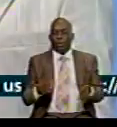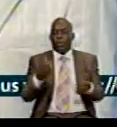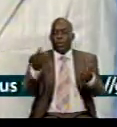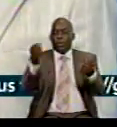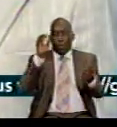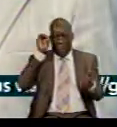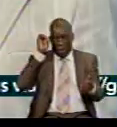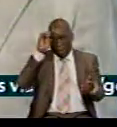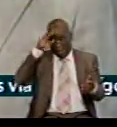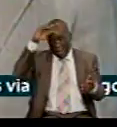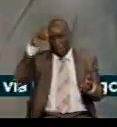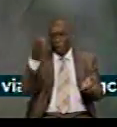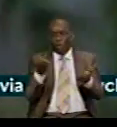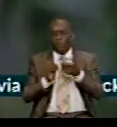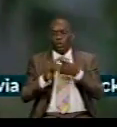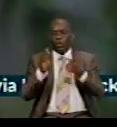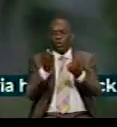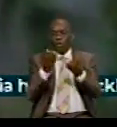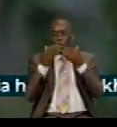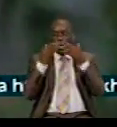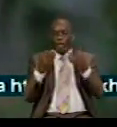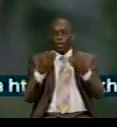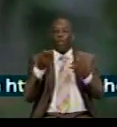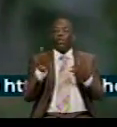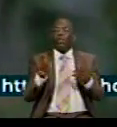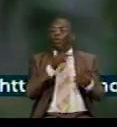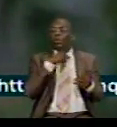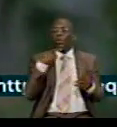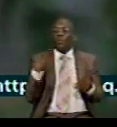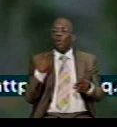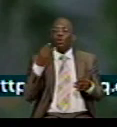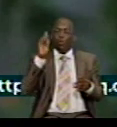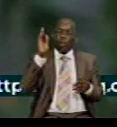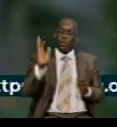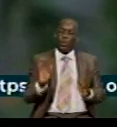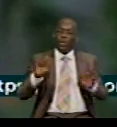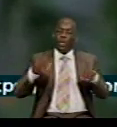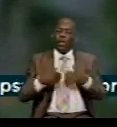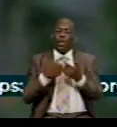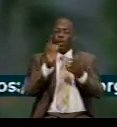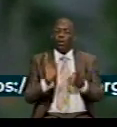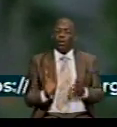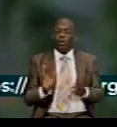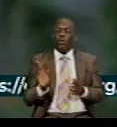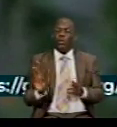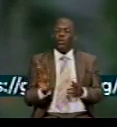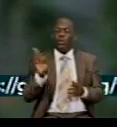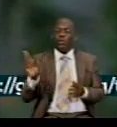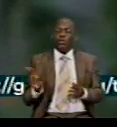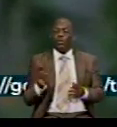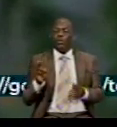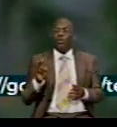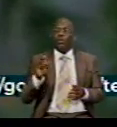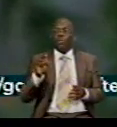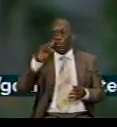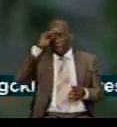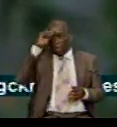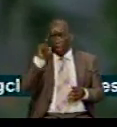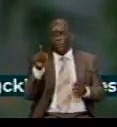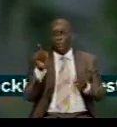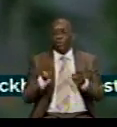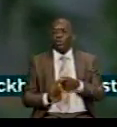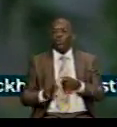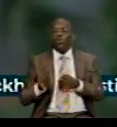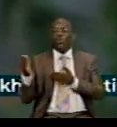him to restore and to save so many of us who have been living in sin. And the Lord Almighty will increase him mightily. So I